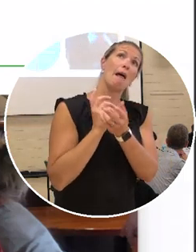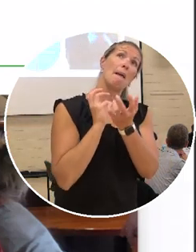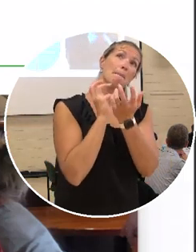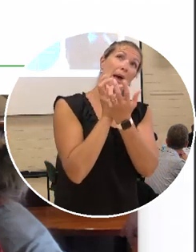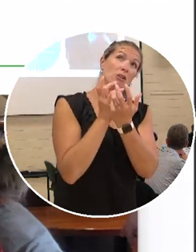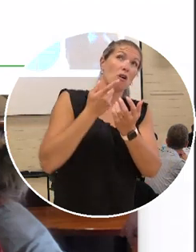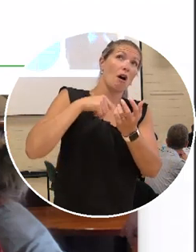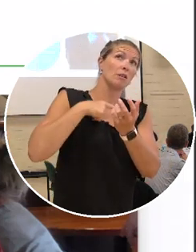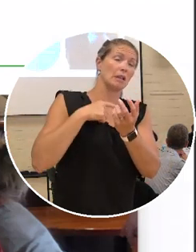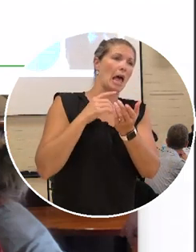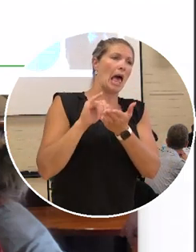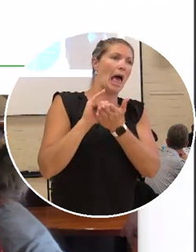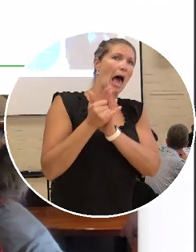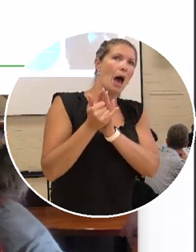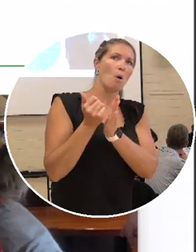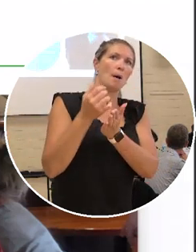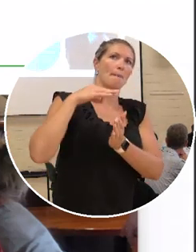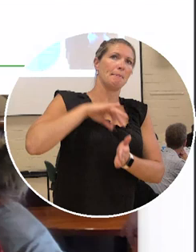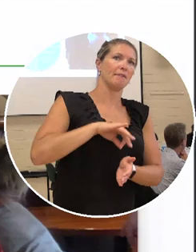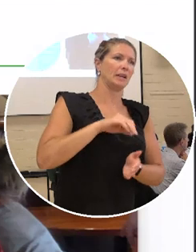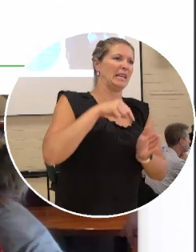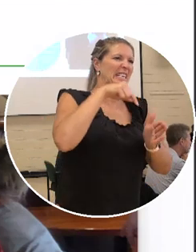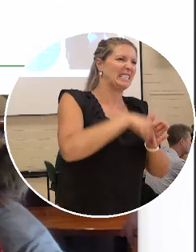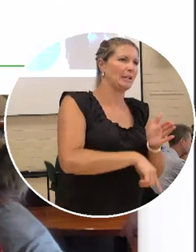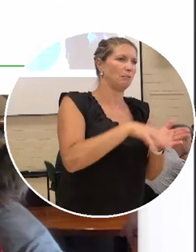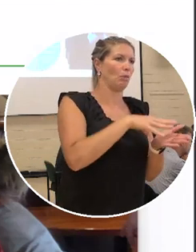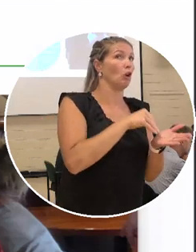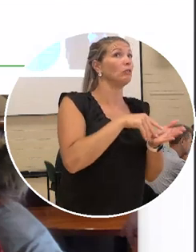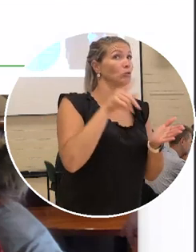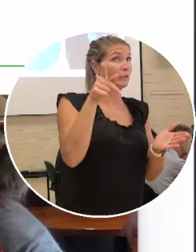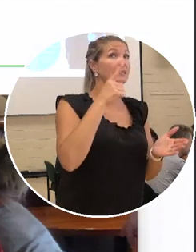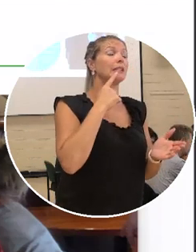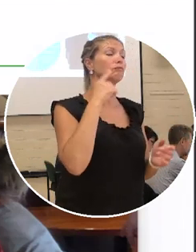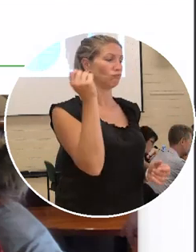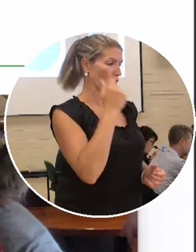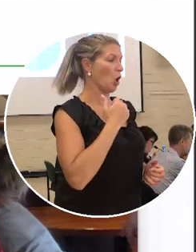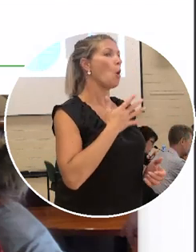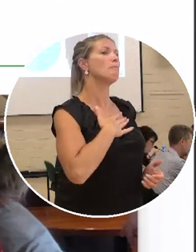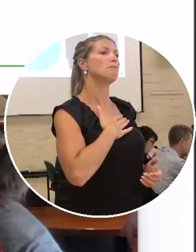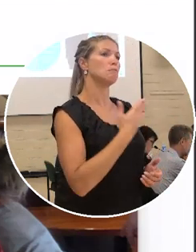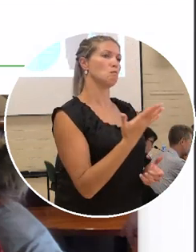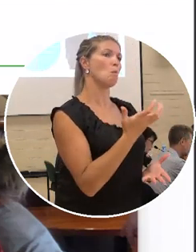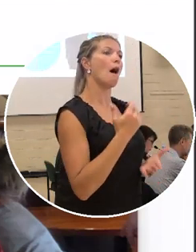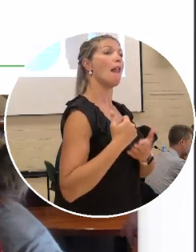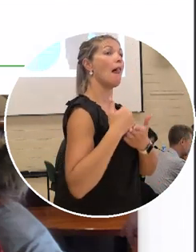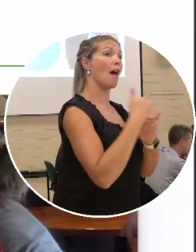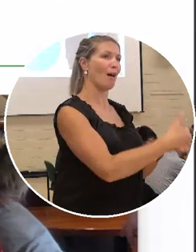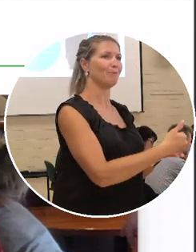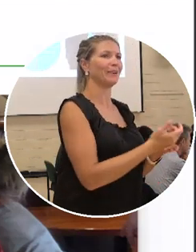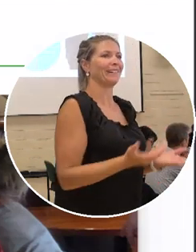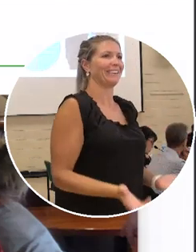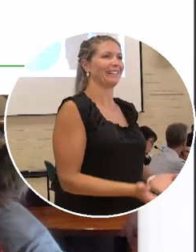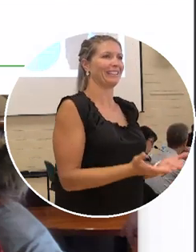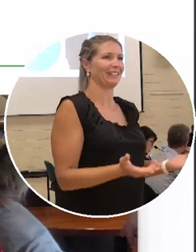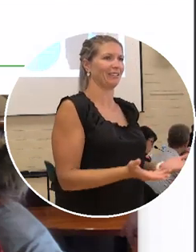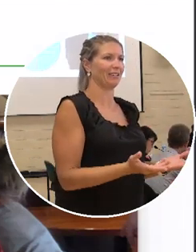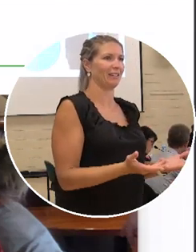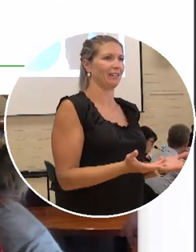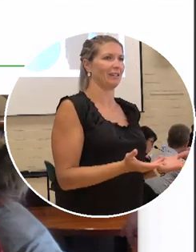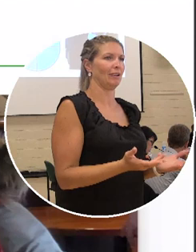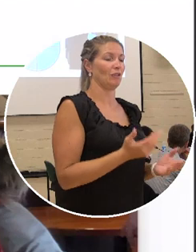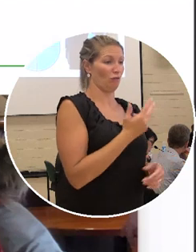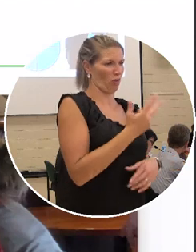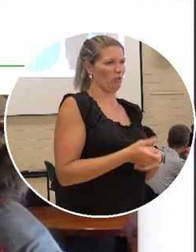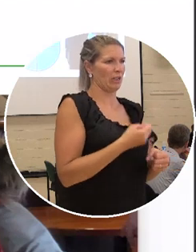learning. And he has committed to having his team work with us over the next 3 years